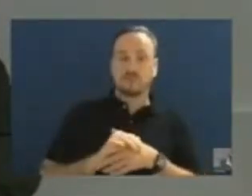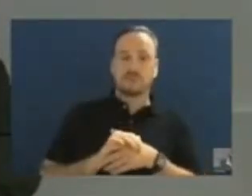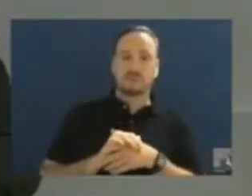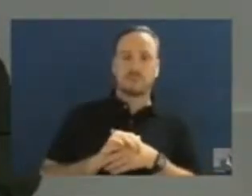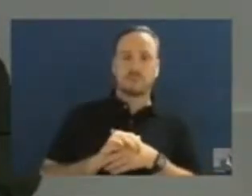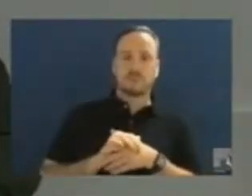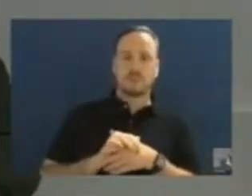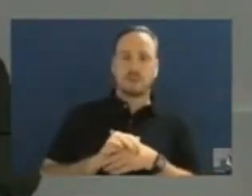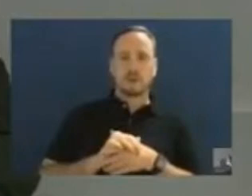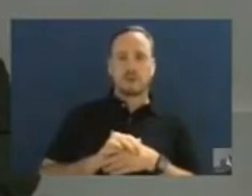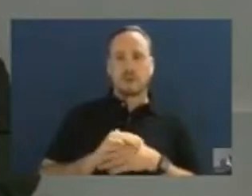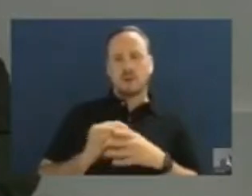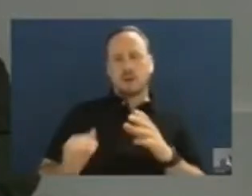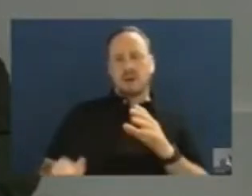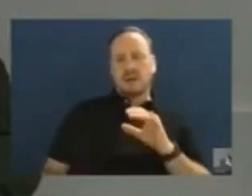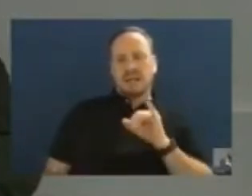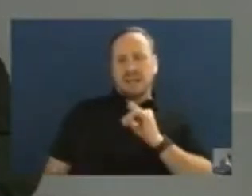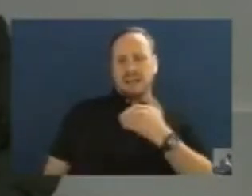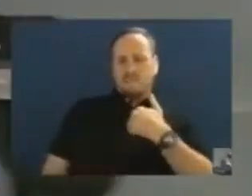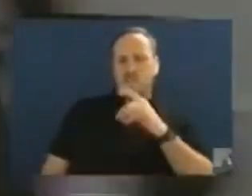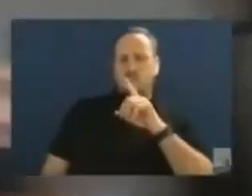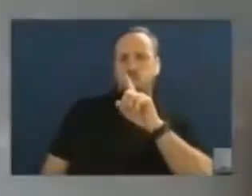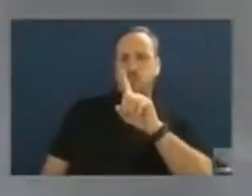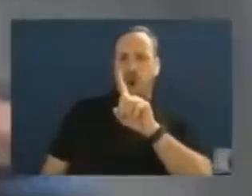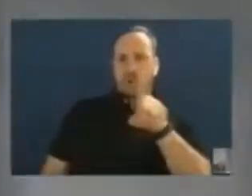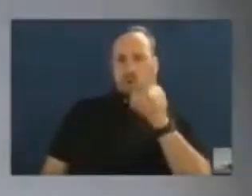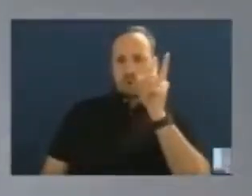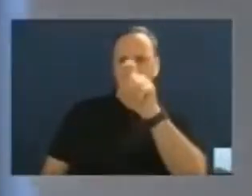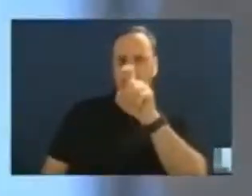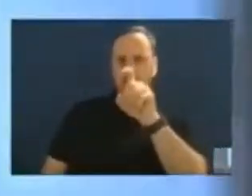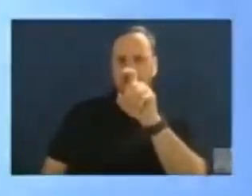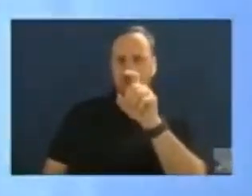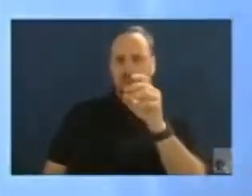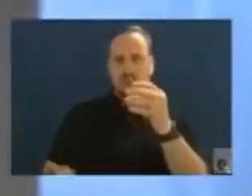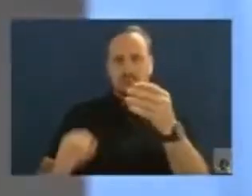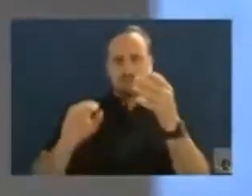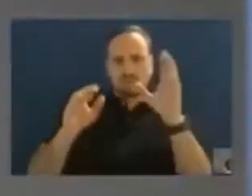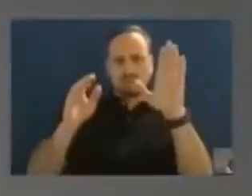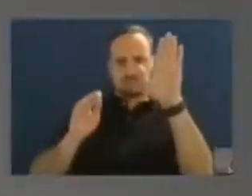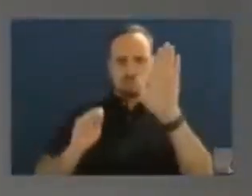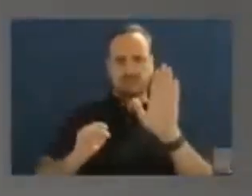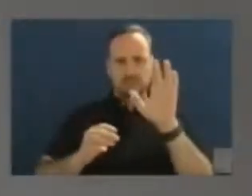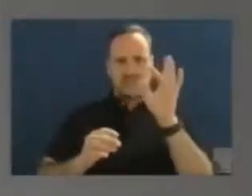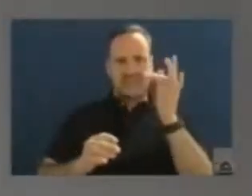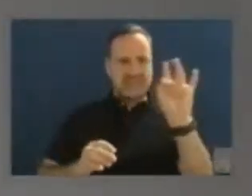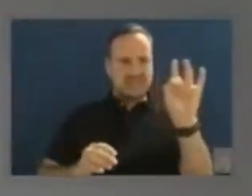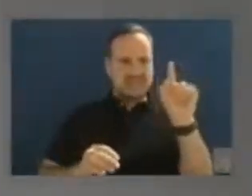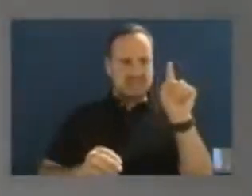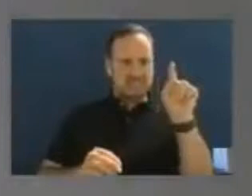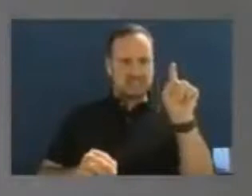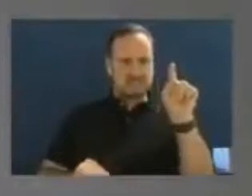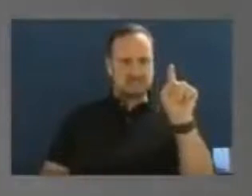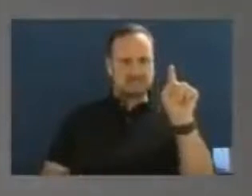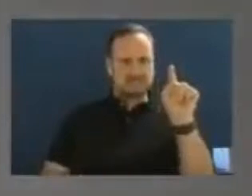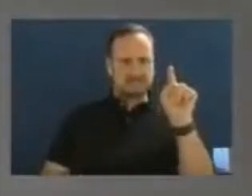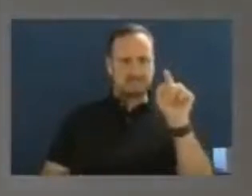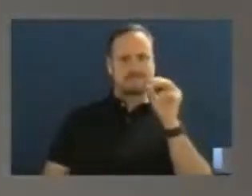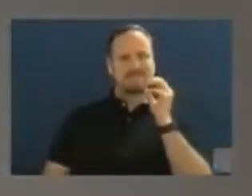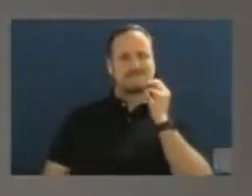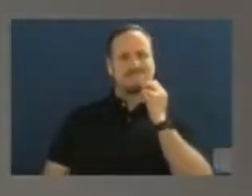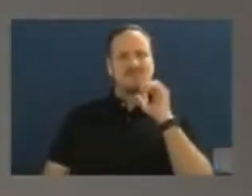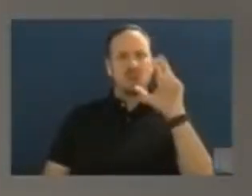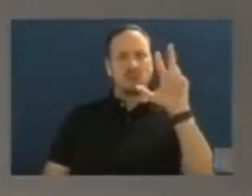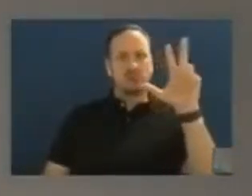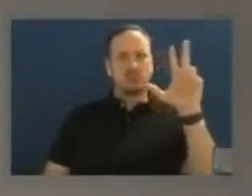question. Slide 18, the listing of where we invested $3.7